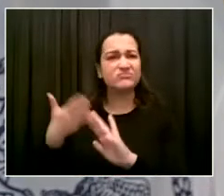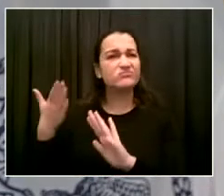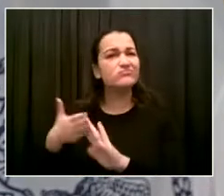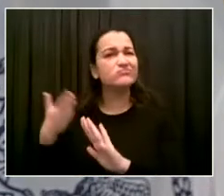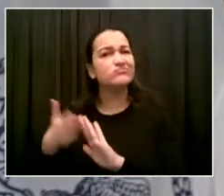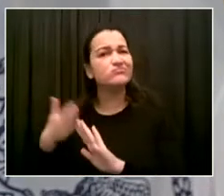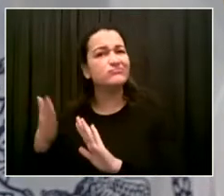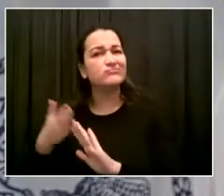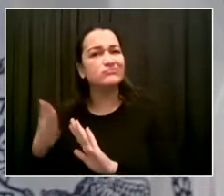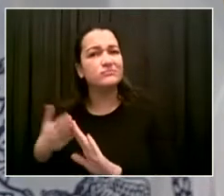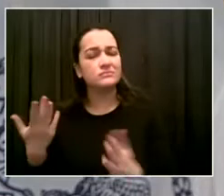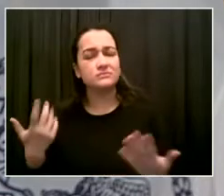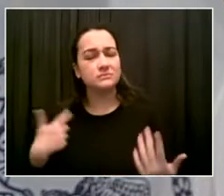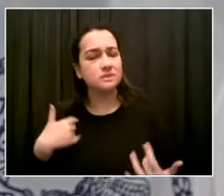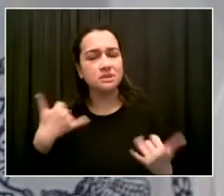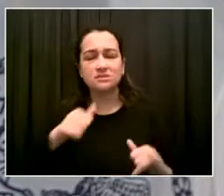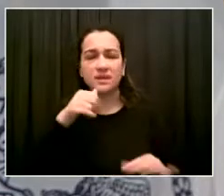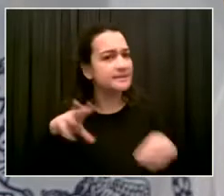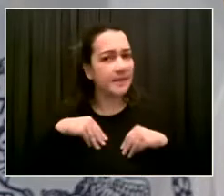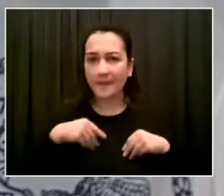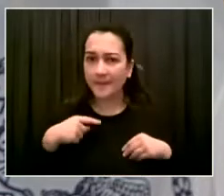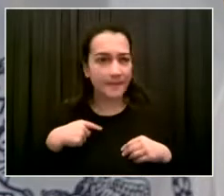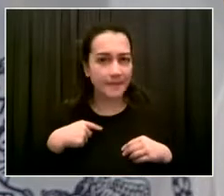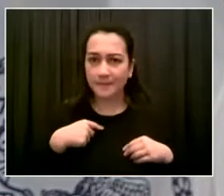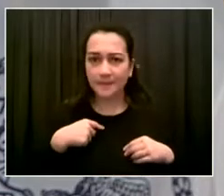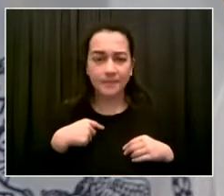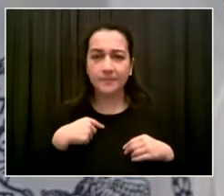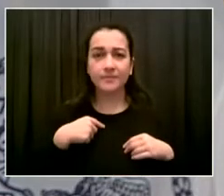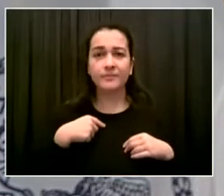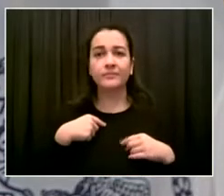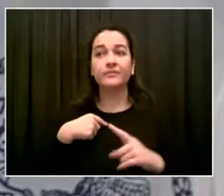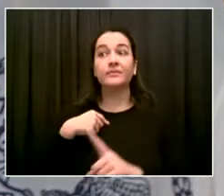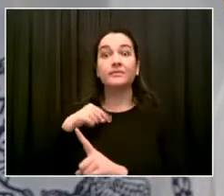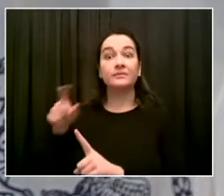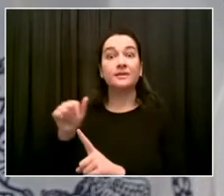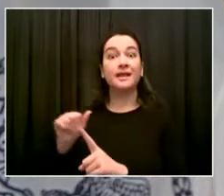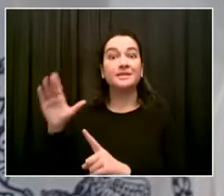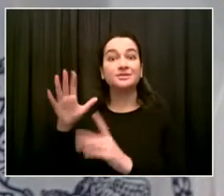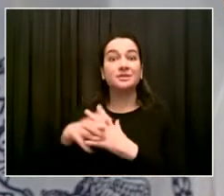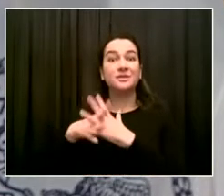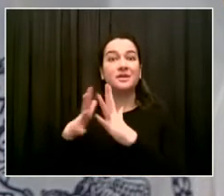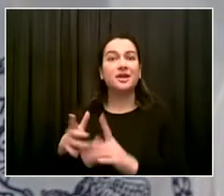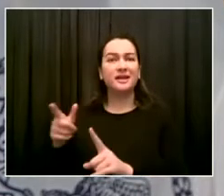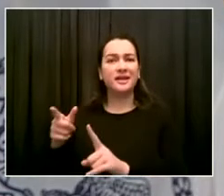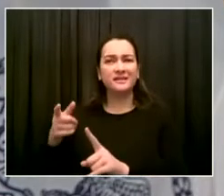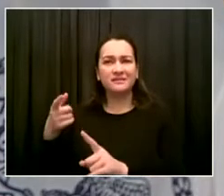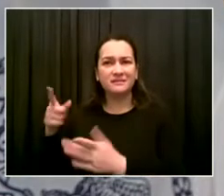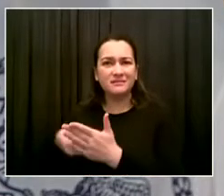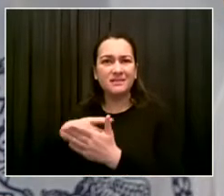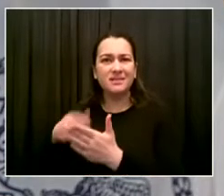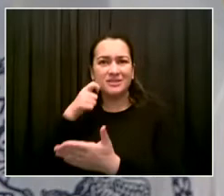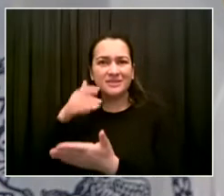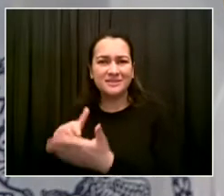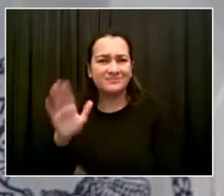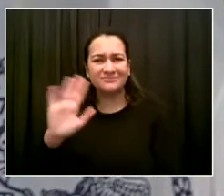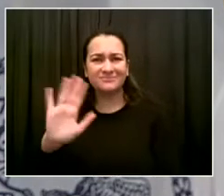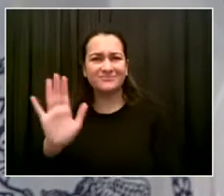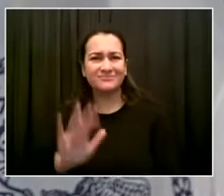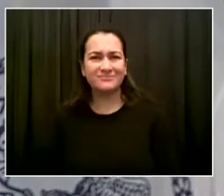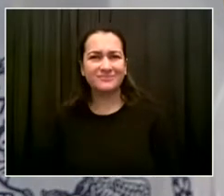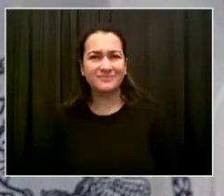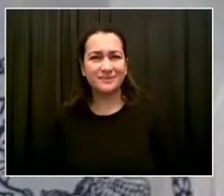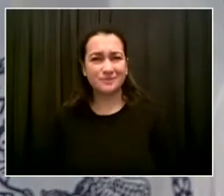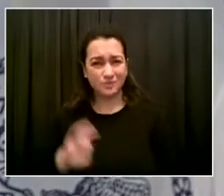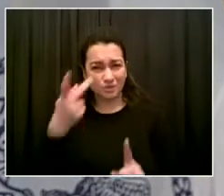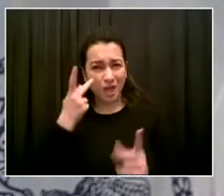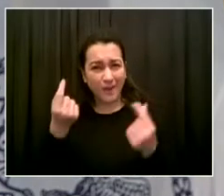Because yesterday, I don't know if you've seen the video, but absolutely disgusting and outrageous video of an